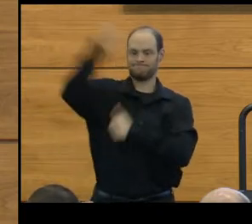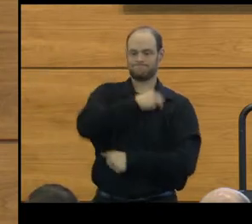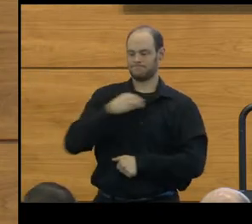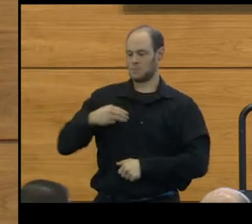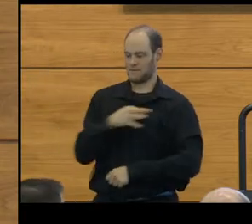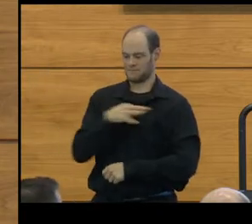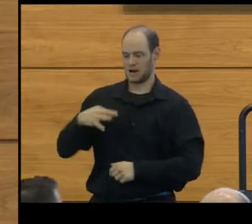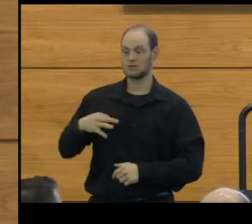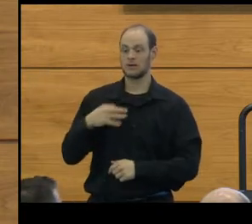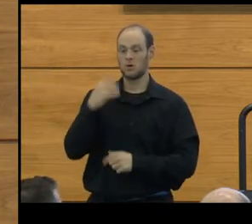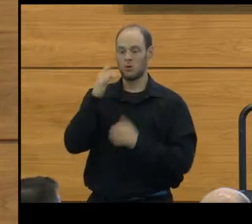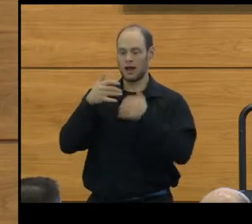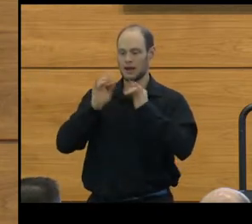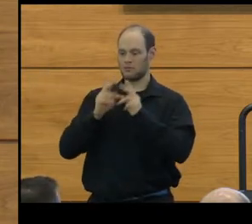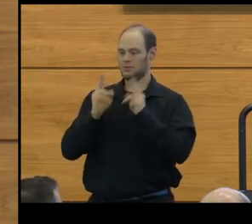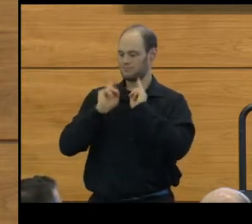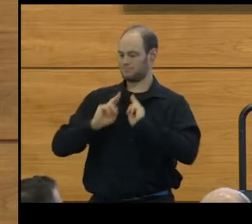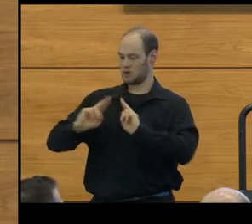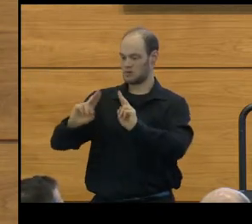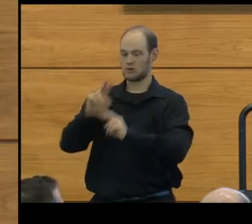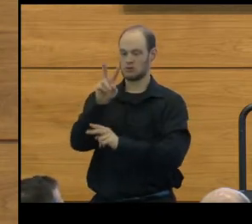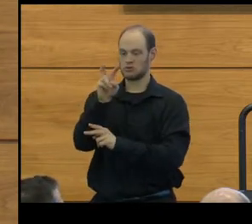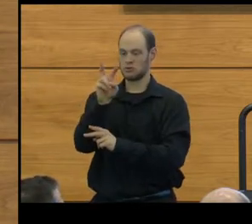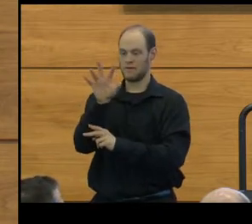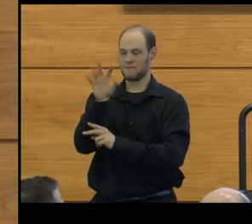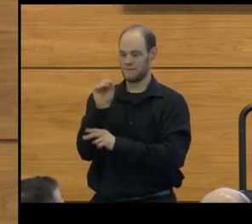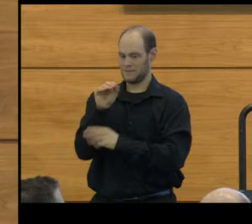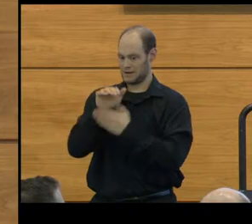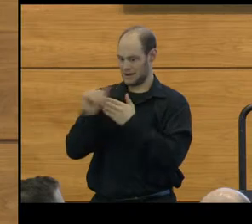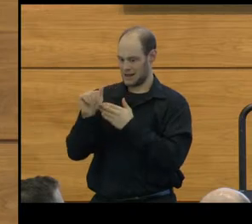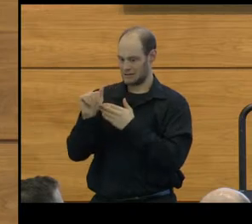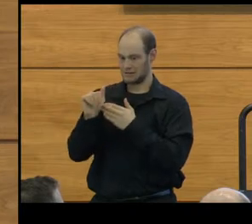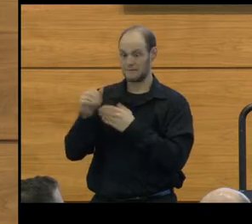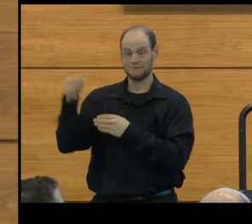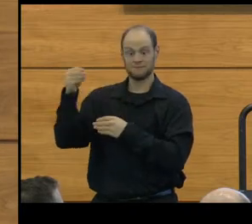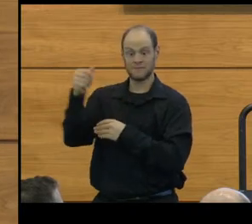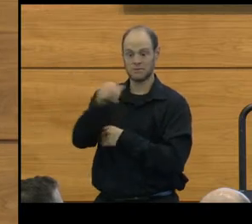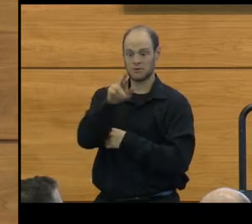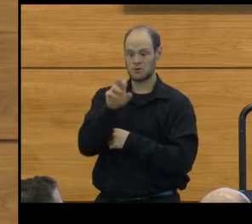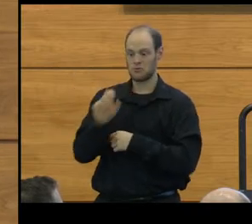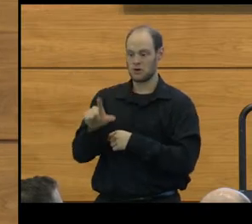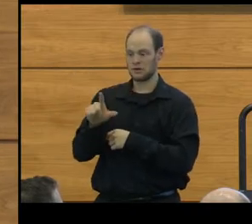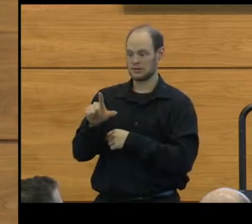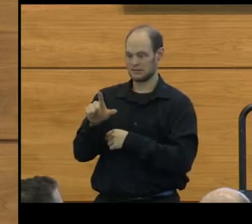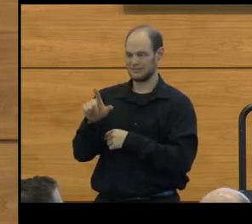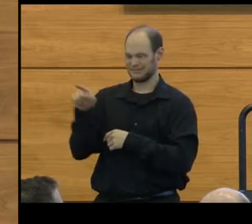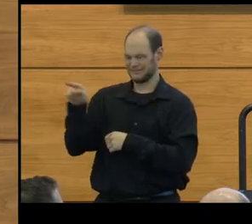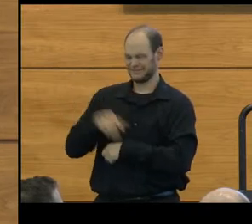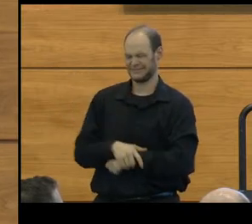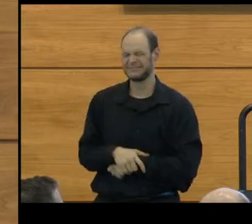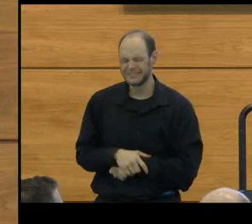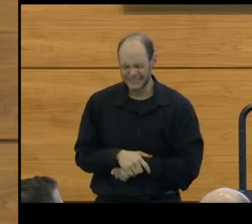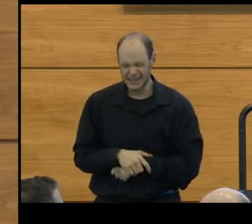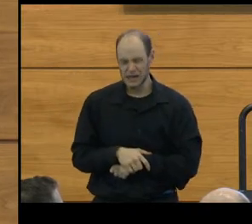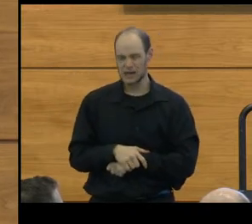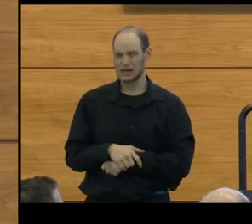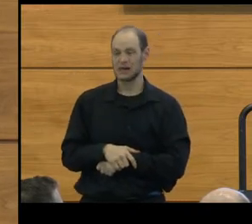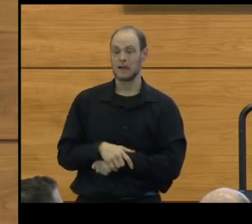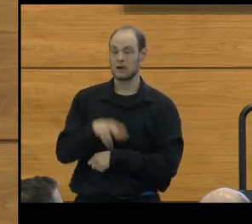faculty with an honorarium of $250 funded by Russell's endowment. In